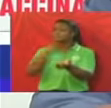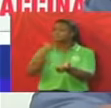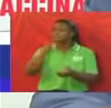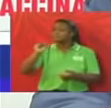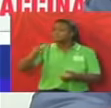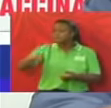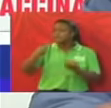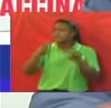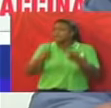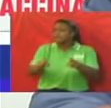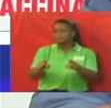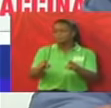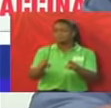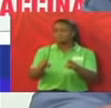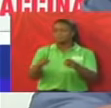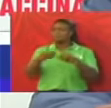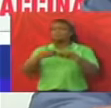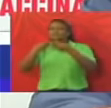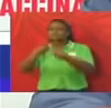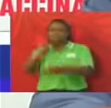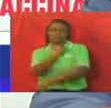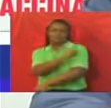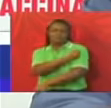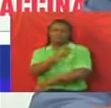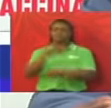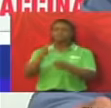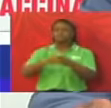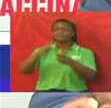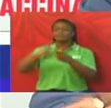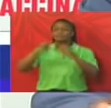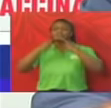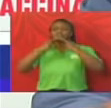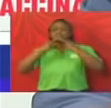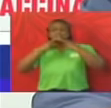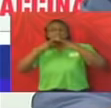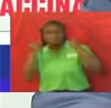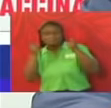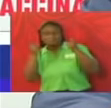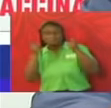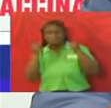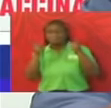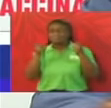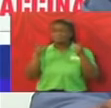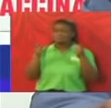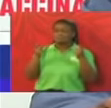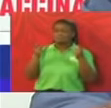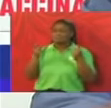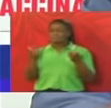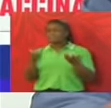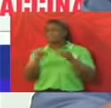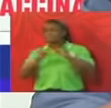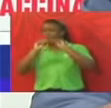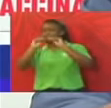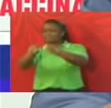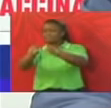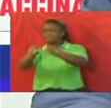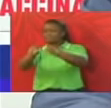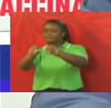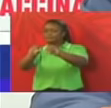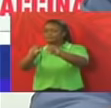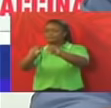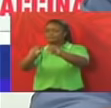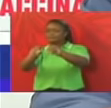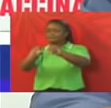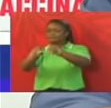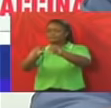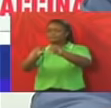vaccine has actually been administered, and then that information is passed up to the central level. Now, any